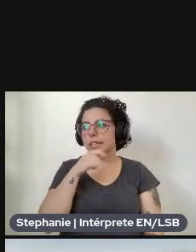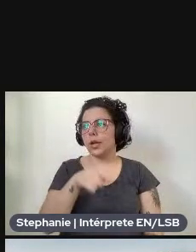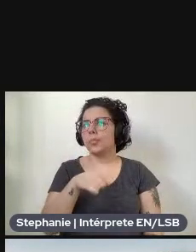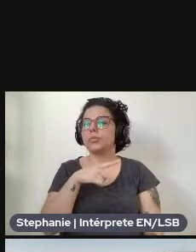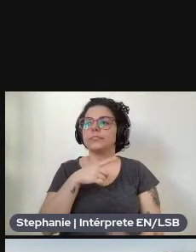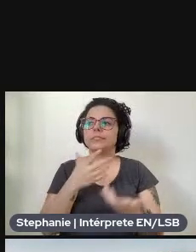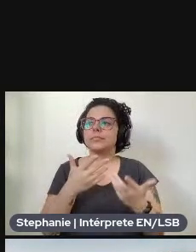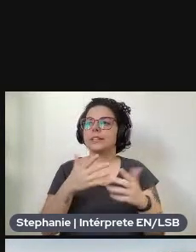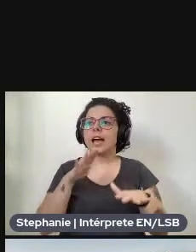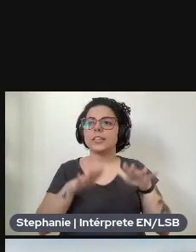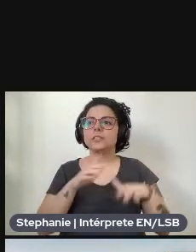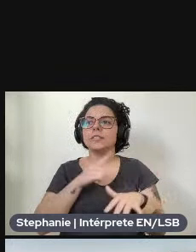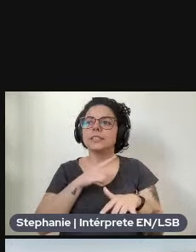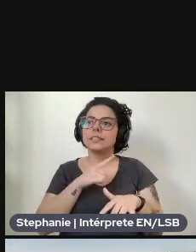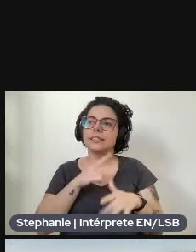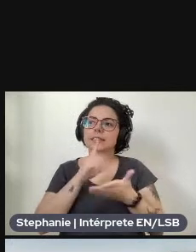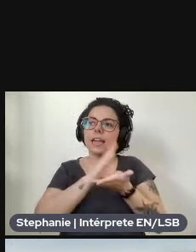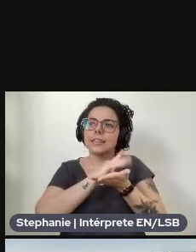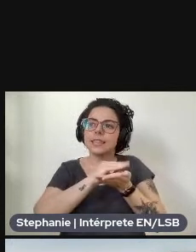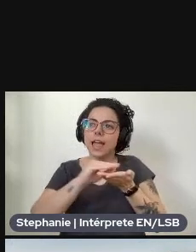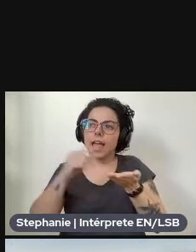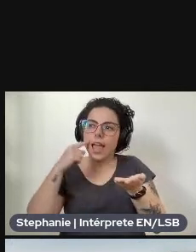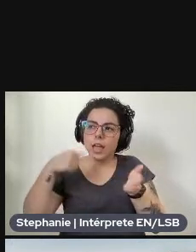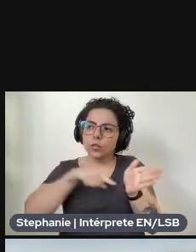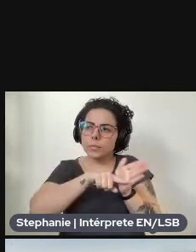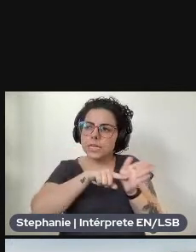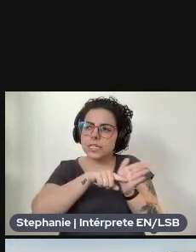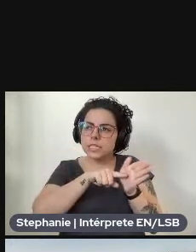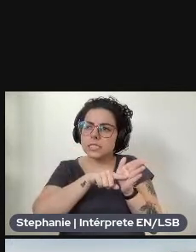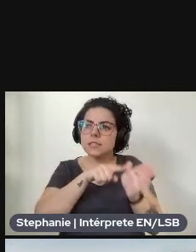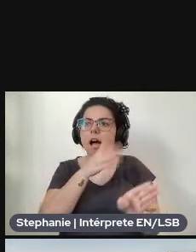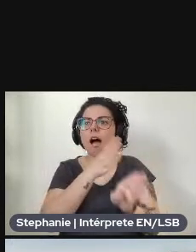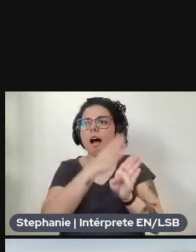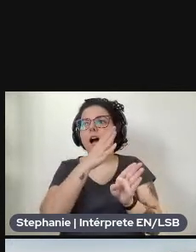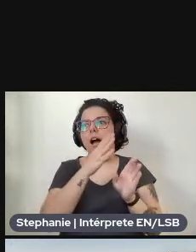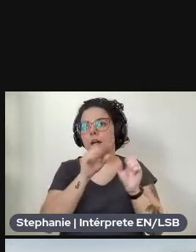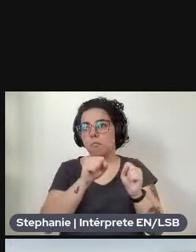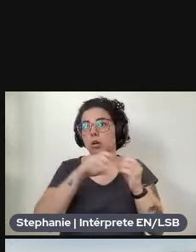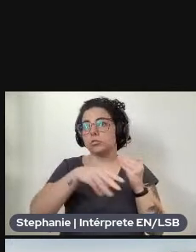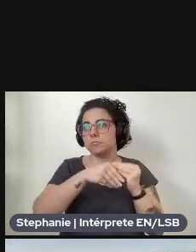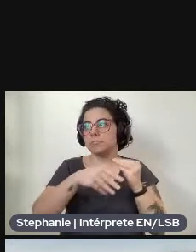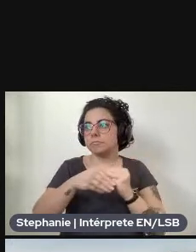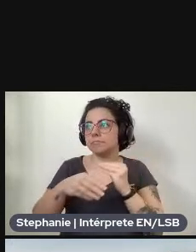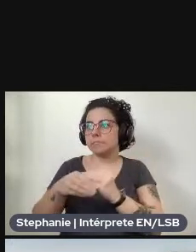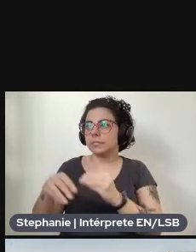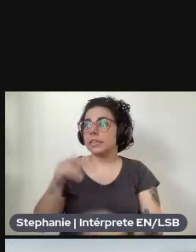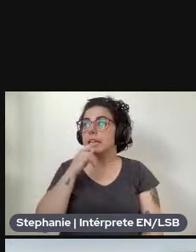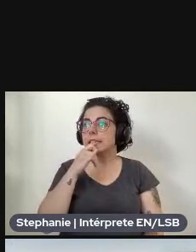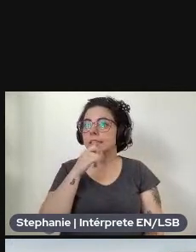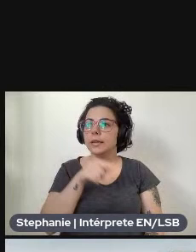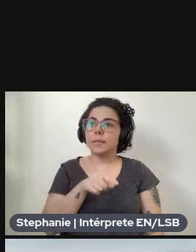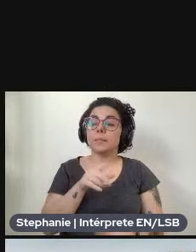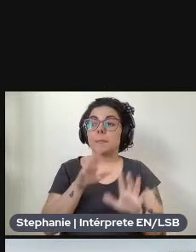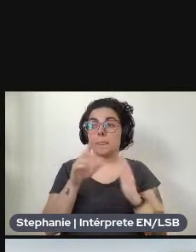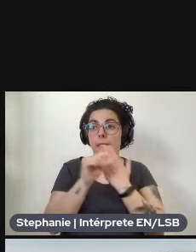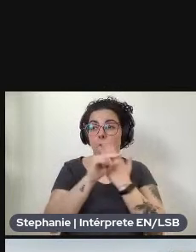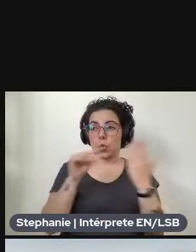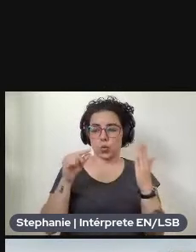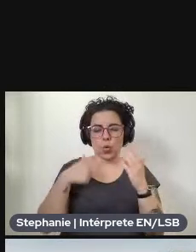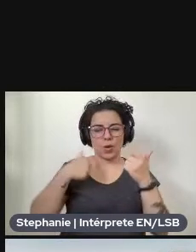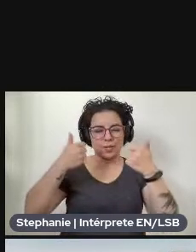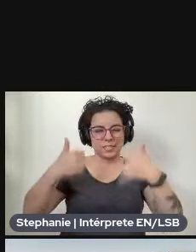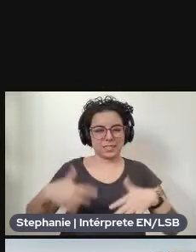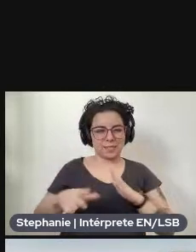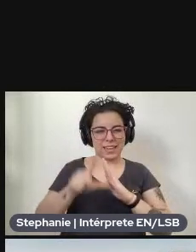overlap in the kind of data that is studied in both models. Now, however, the authors that I mentioned before,